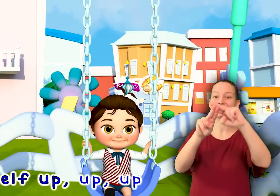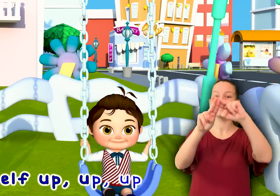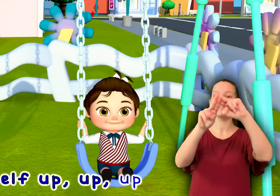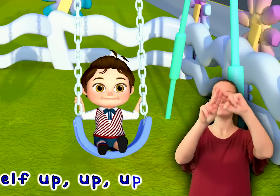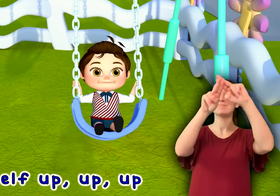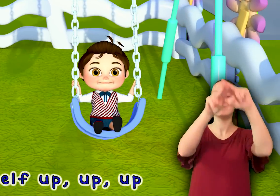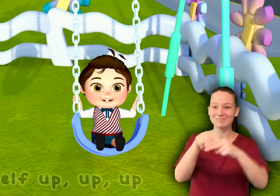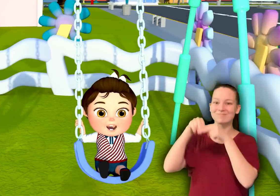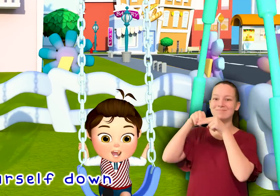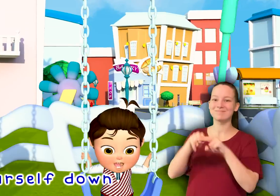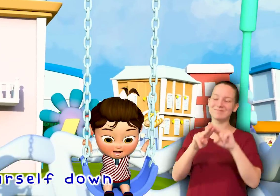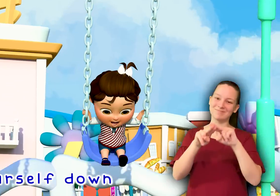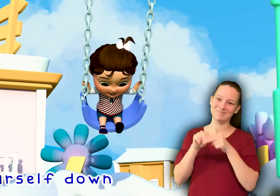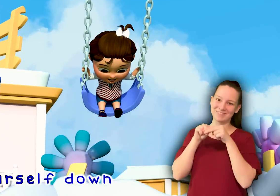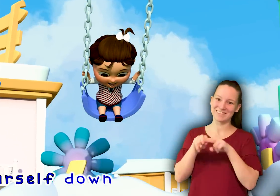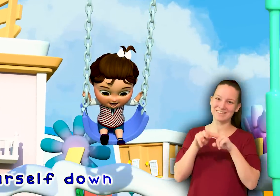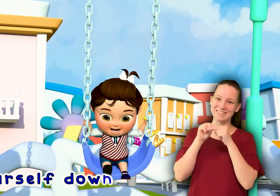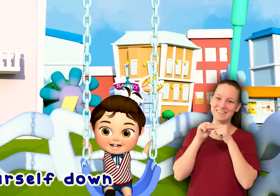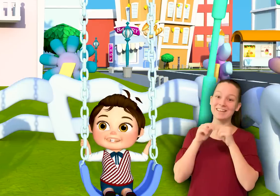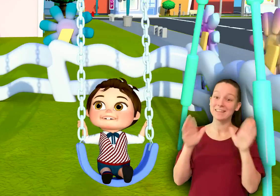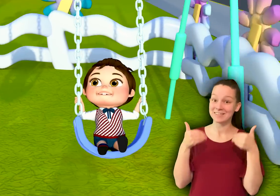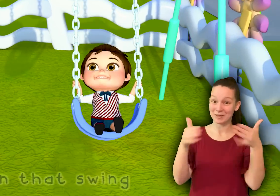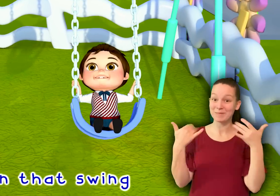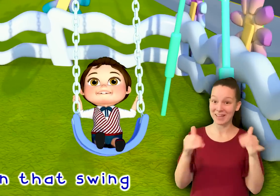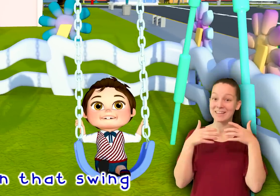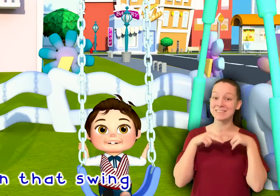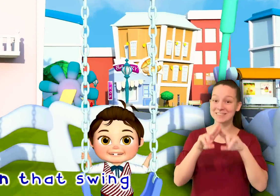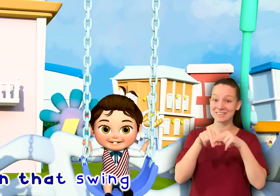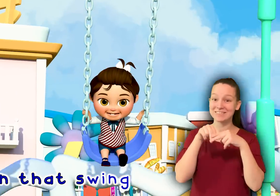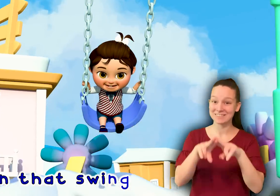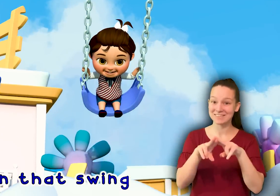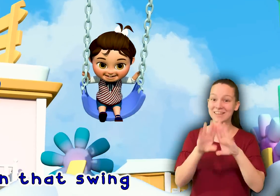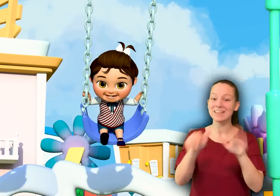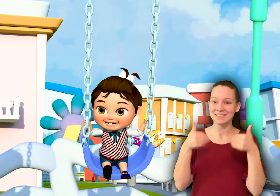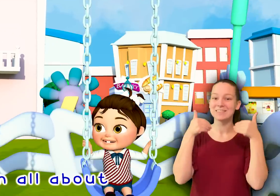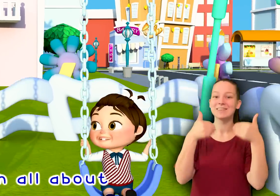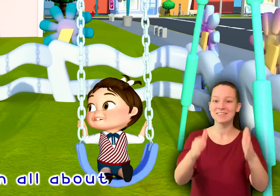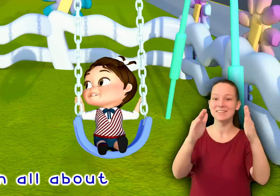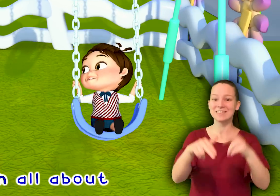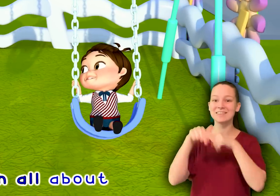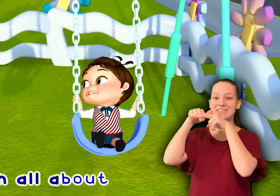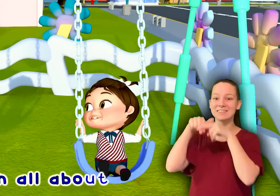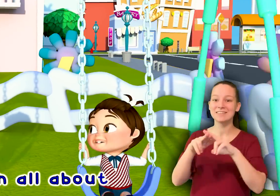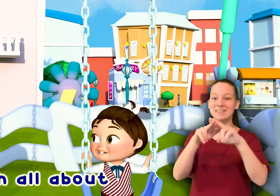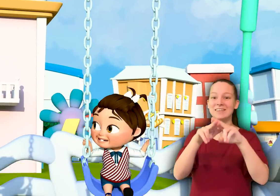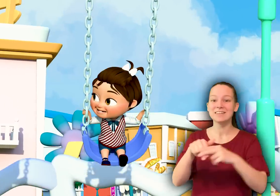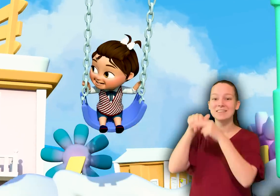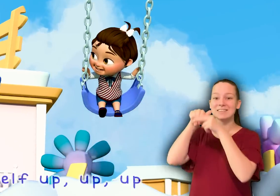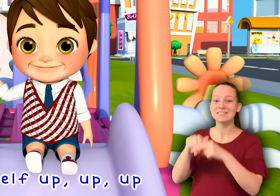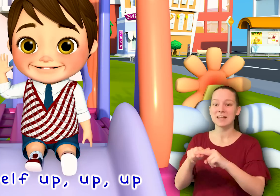yourself up up up and bring yourself down let's go play on that swing let's go down all